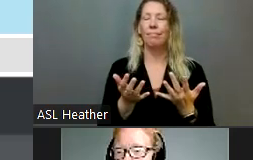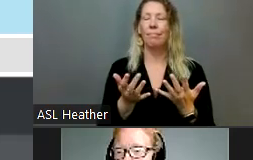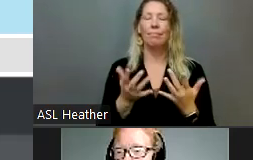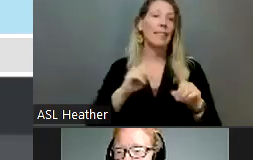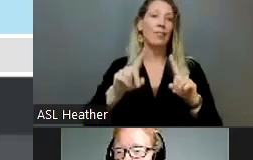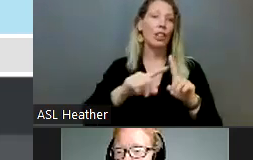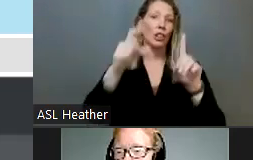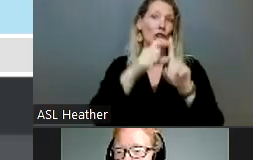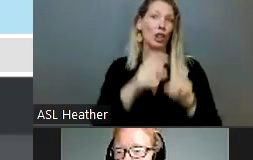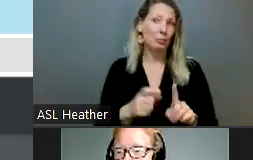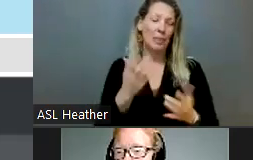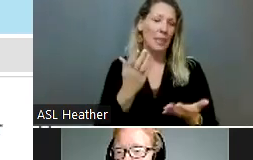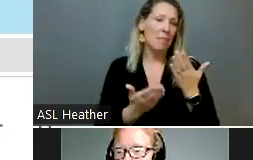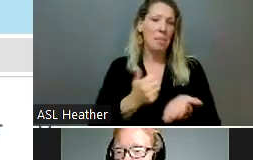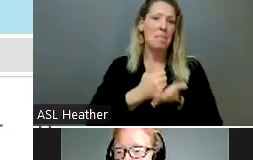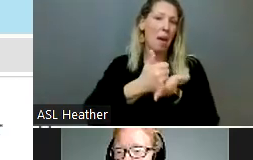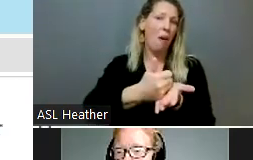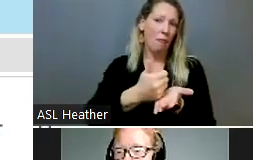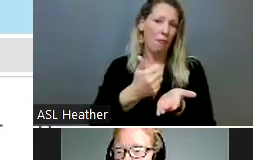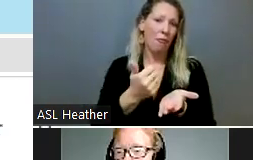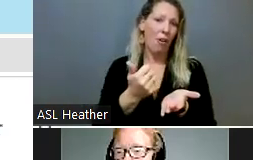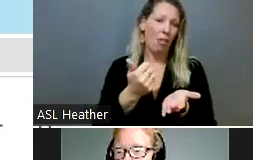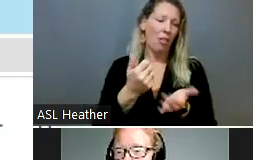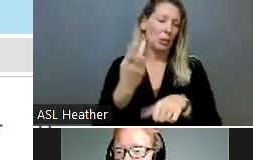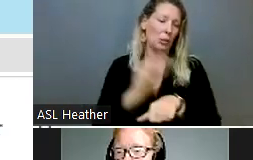terms that might be helpful to use.